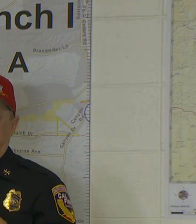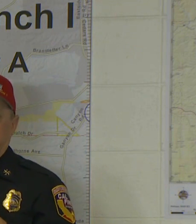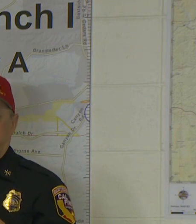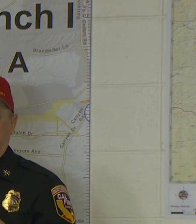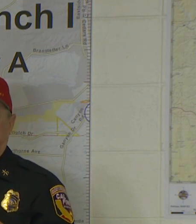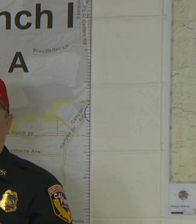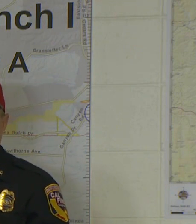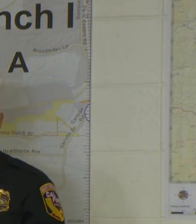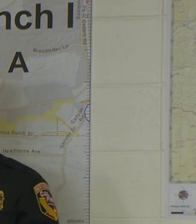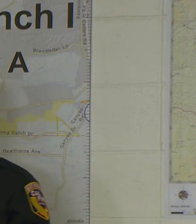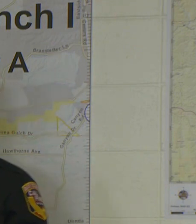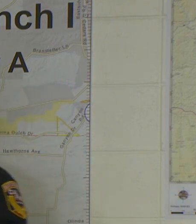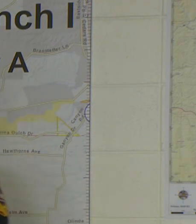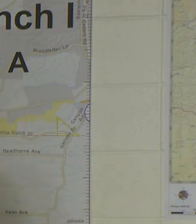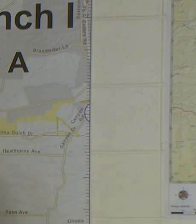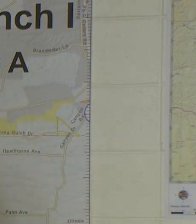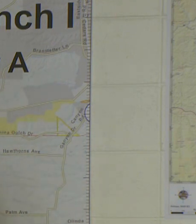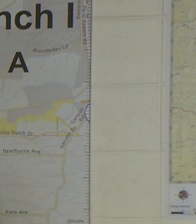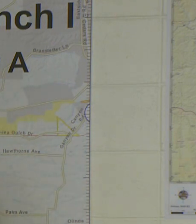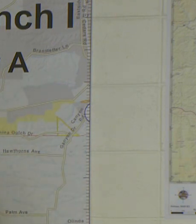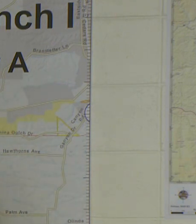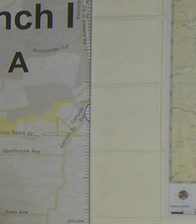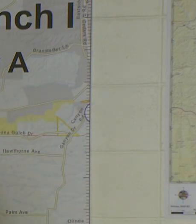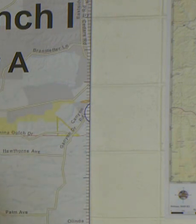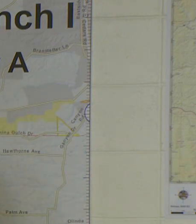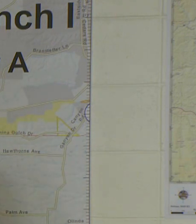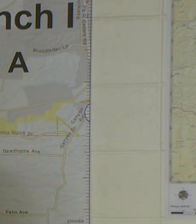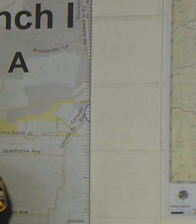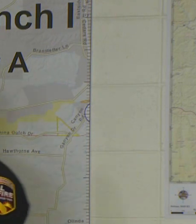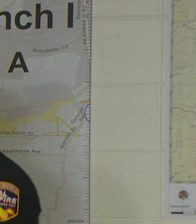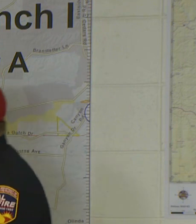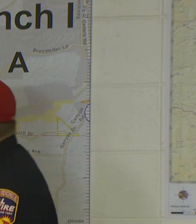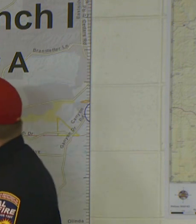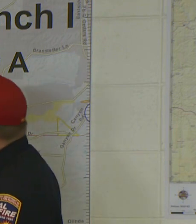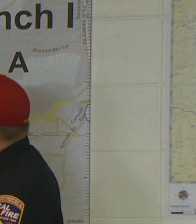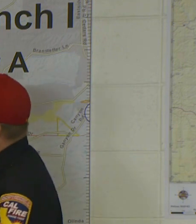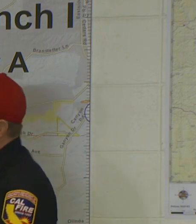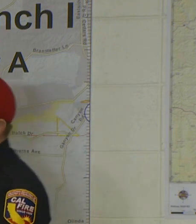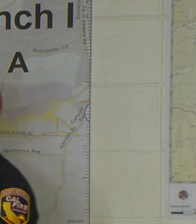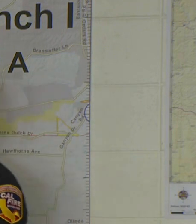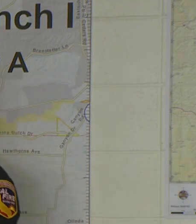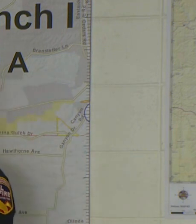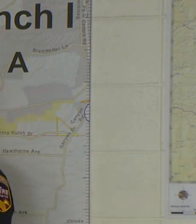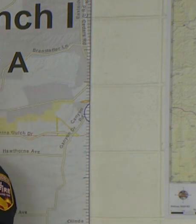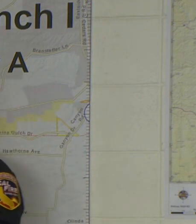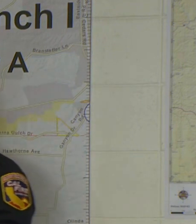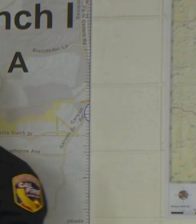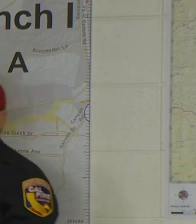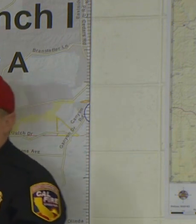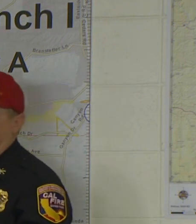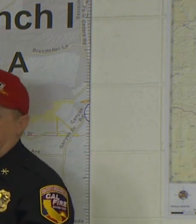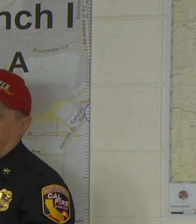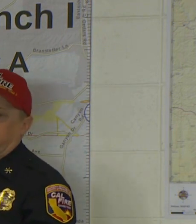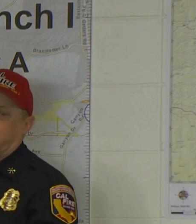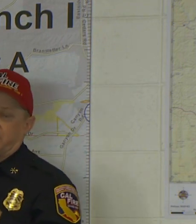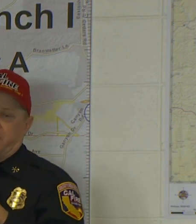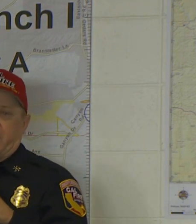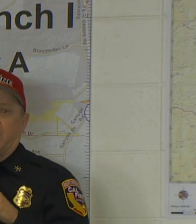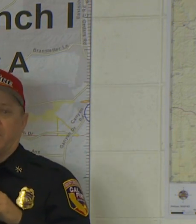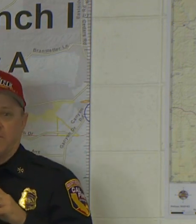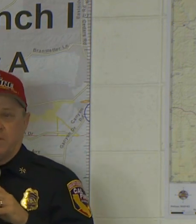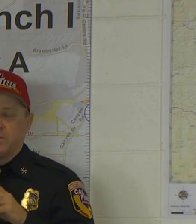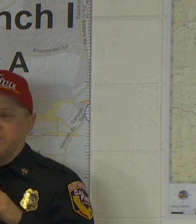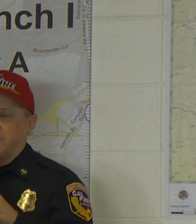conjunction with the fire slowing down and the repopulation of folks into the fire perimeter. We're continuing to safe areas within the perimeter